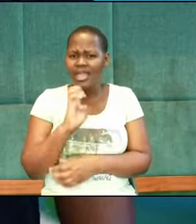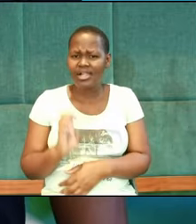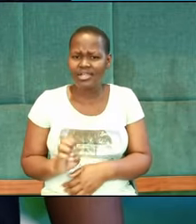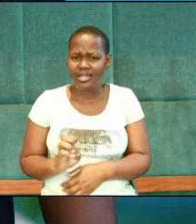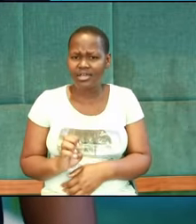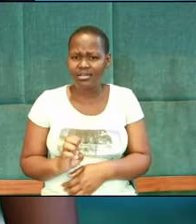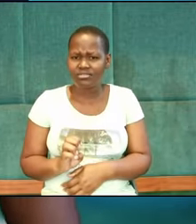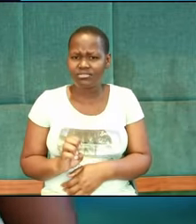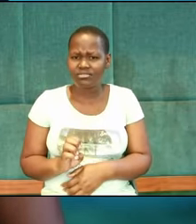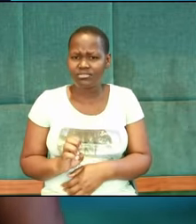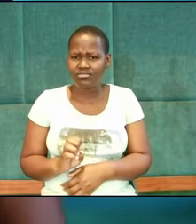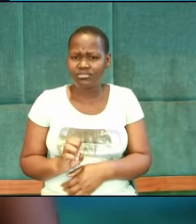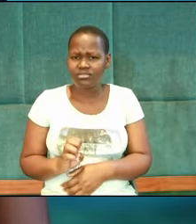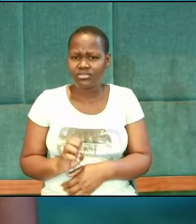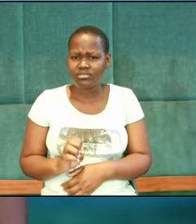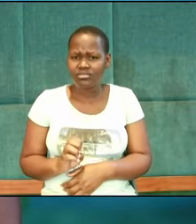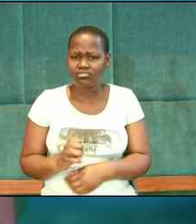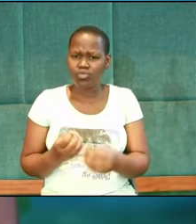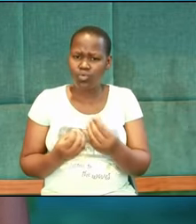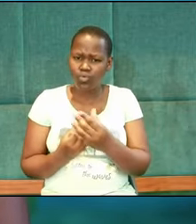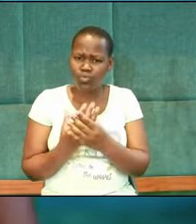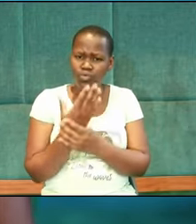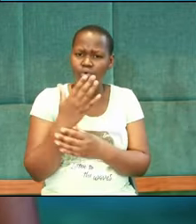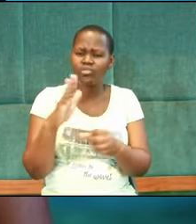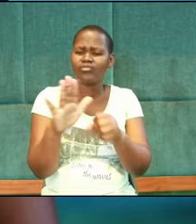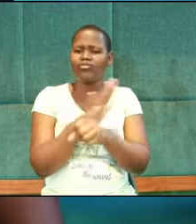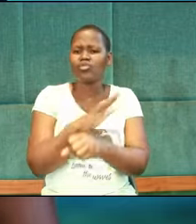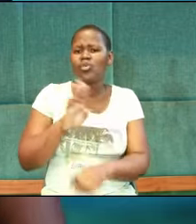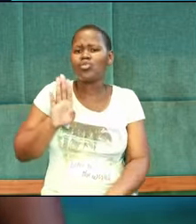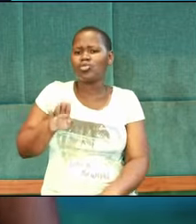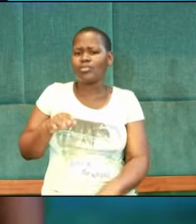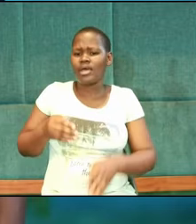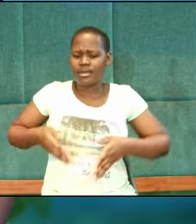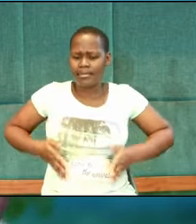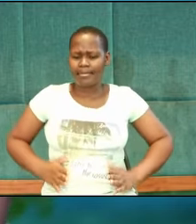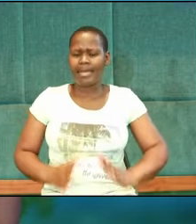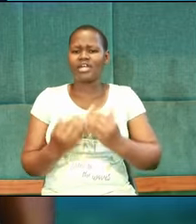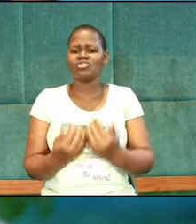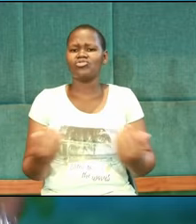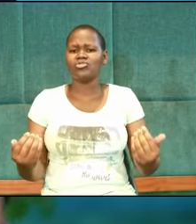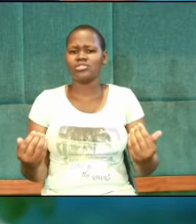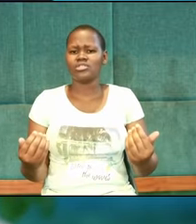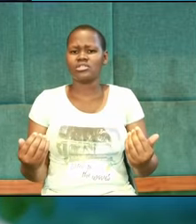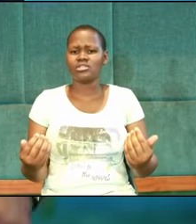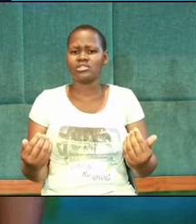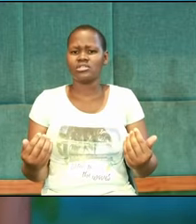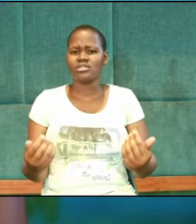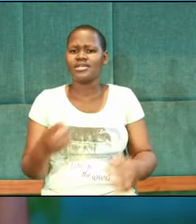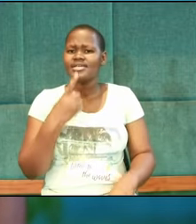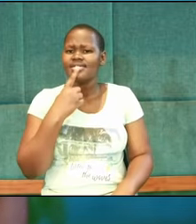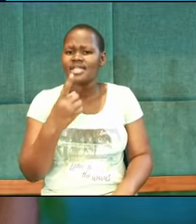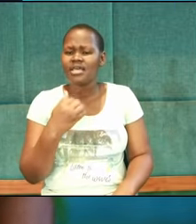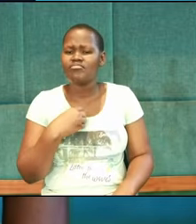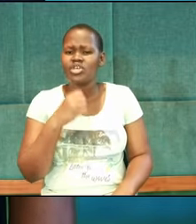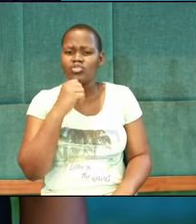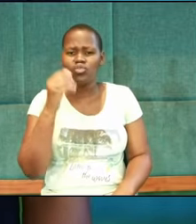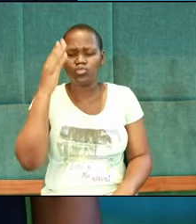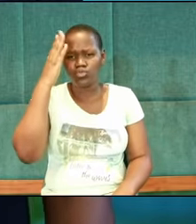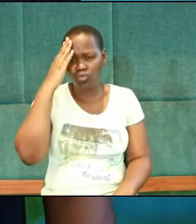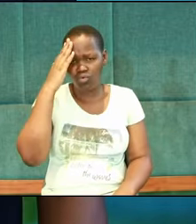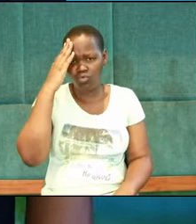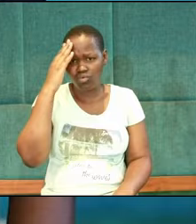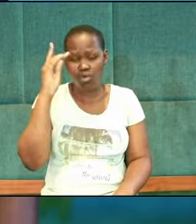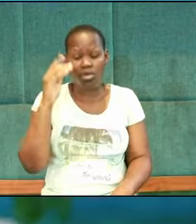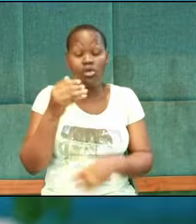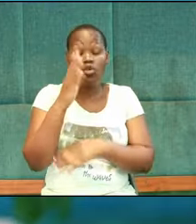a full-grown woman who gave birth to children, say, I don't know? God says,